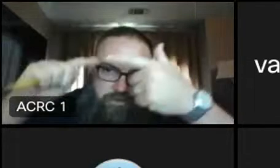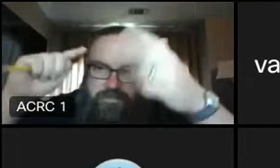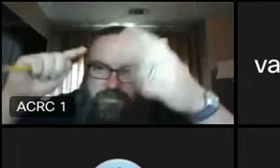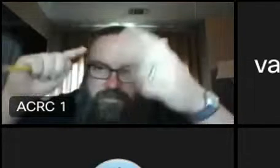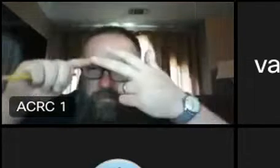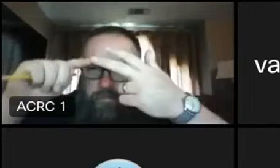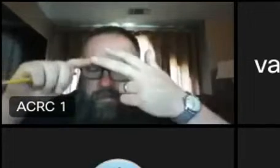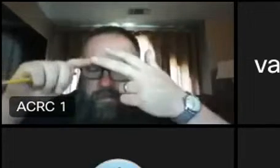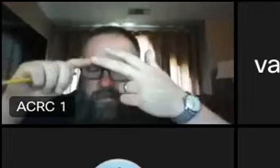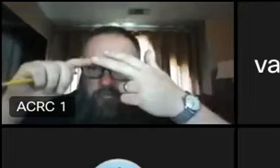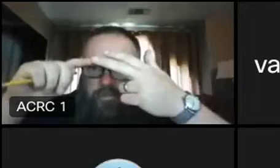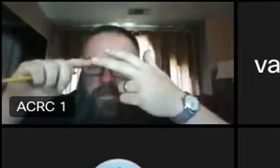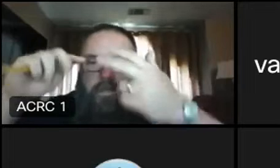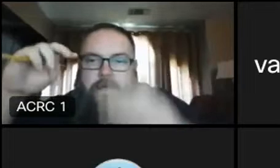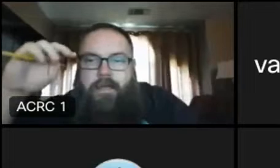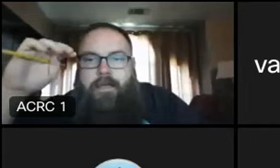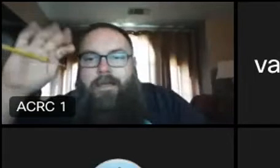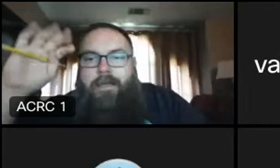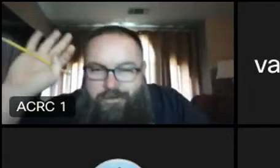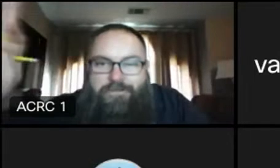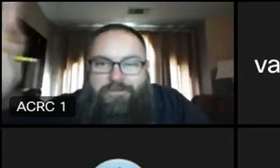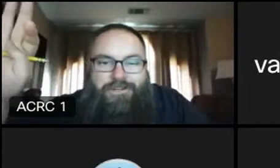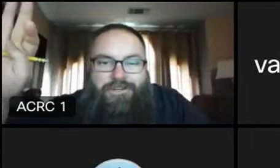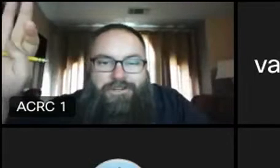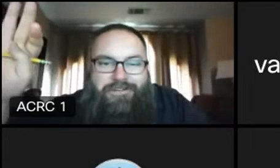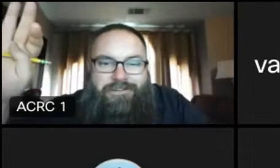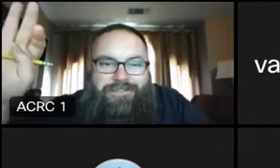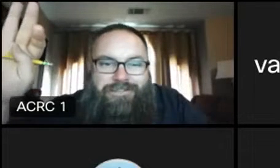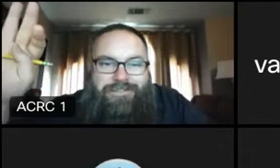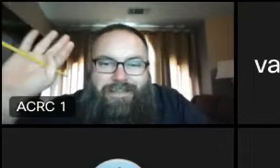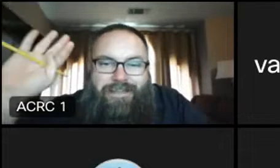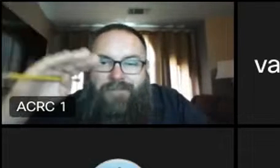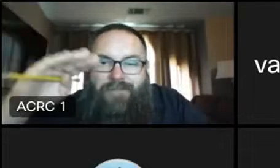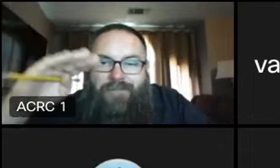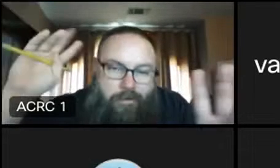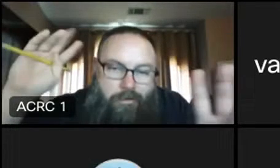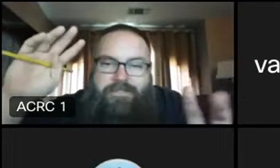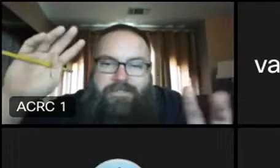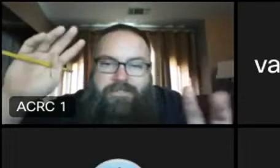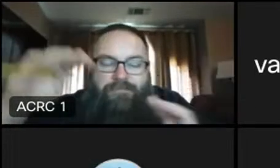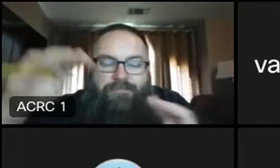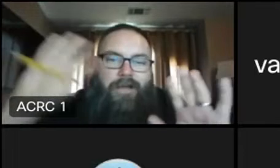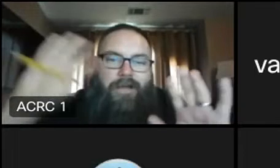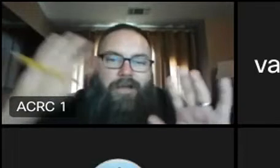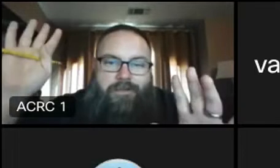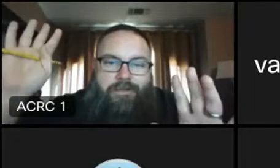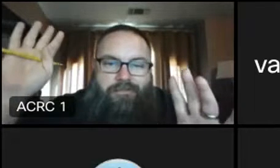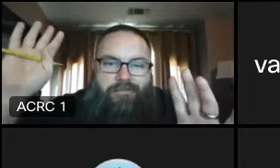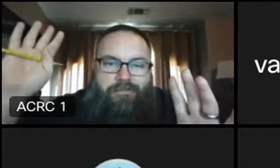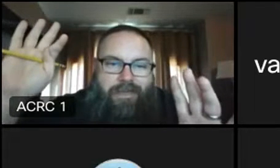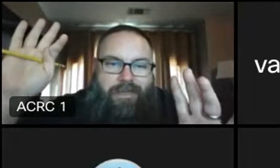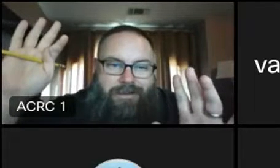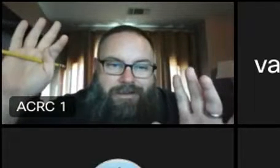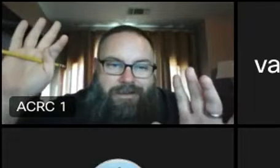social distancing or masking, trust me, alternative services, like a warm shutdown gets blown up when you